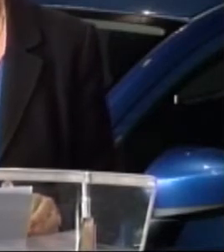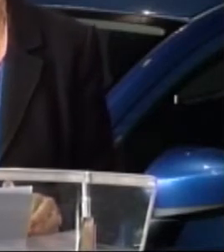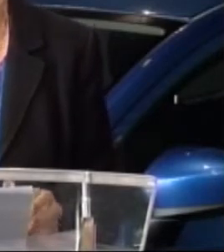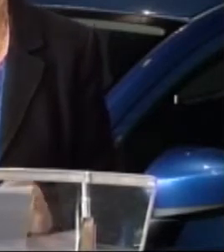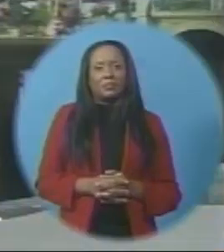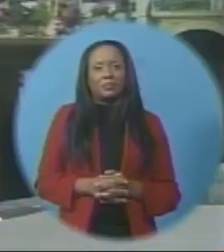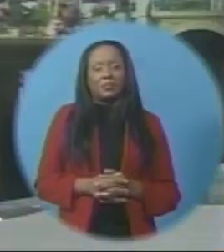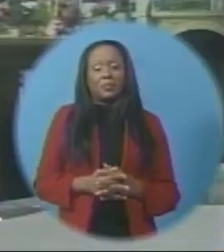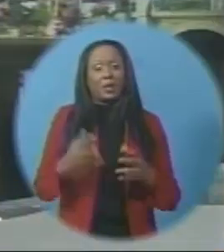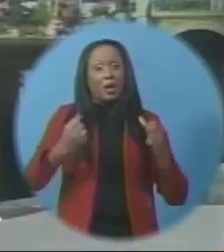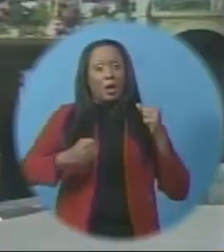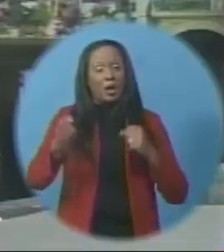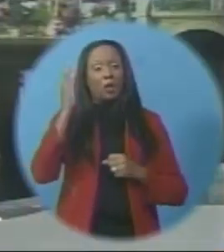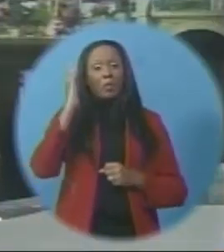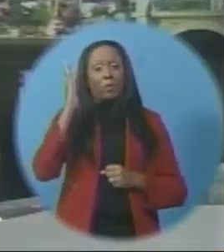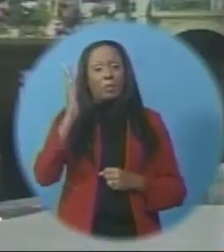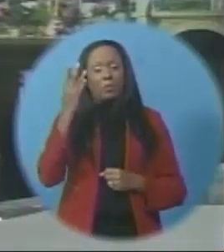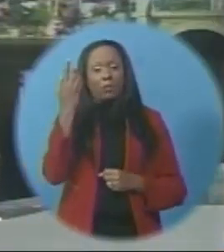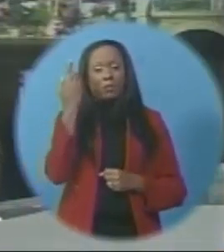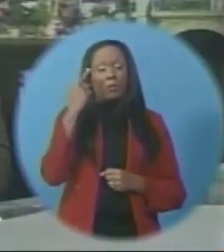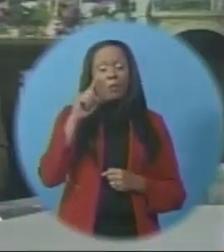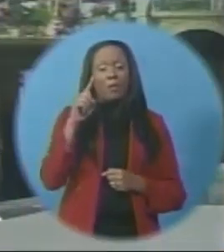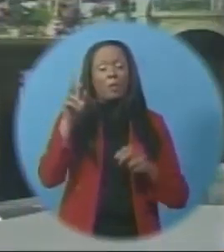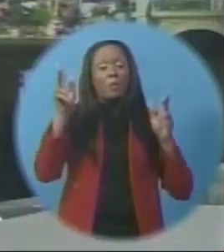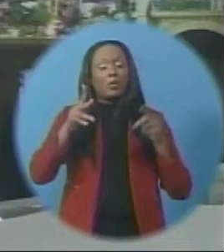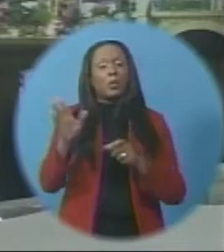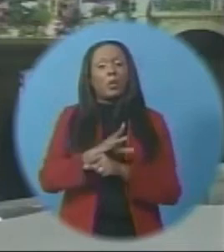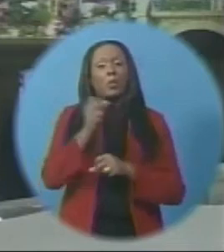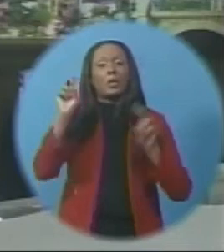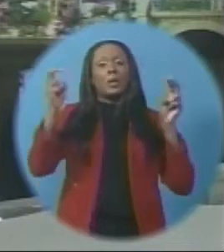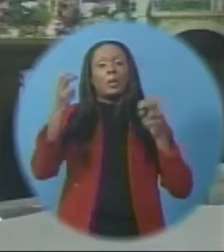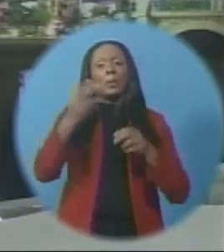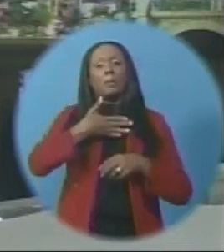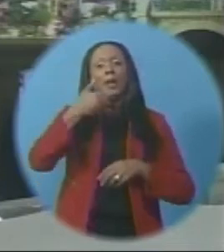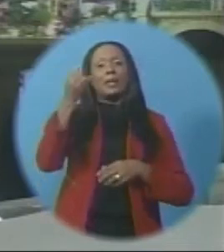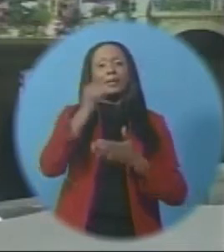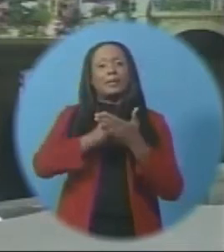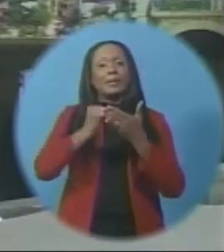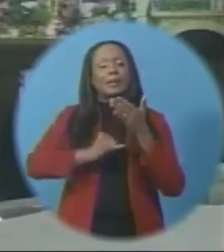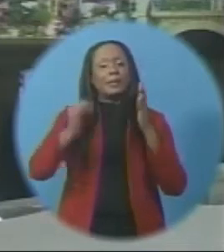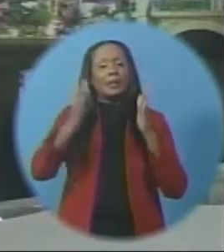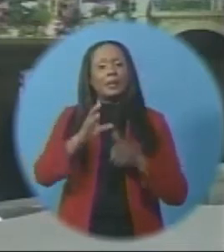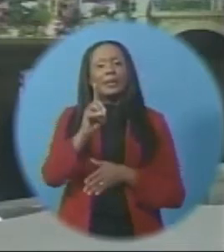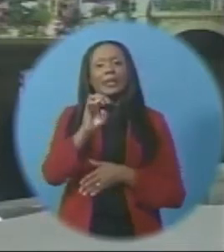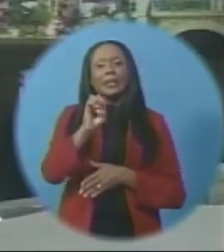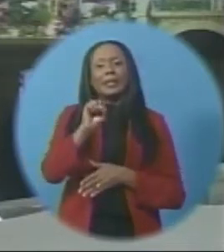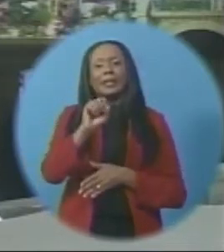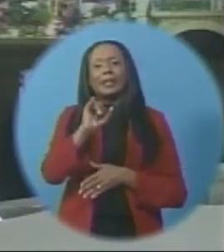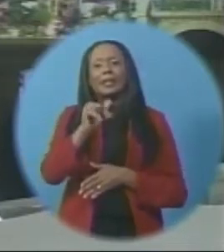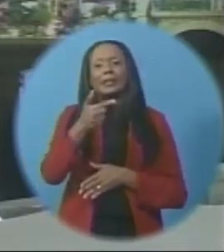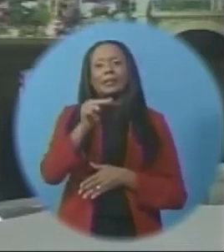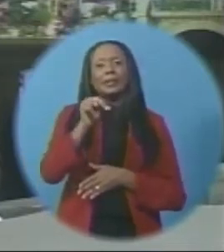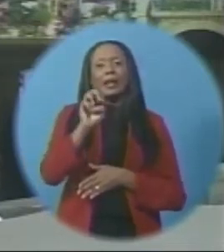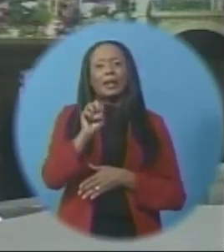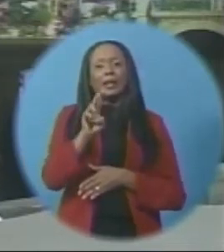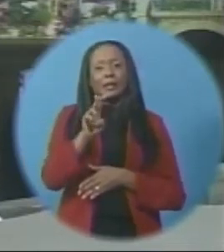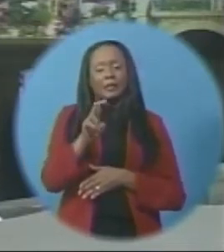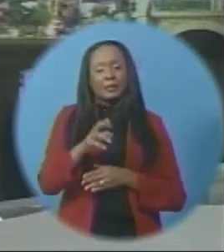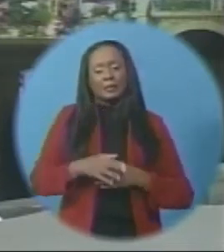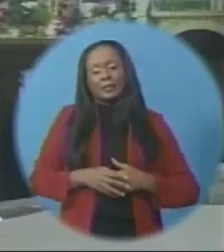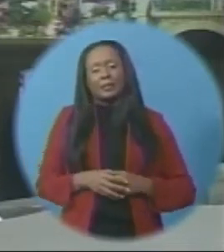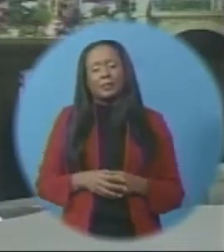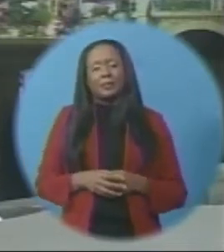musicians. Culture Minister Stephen Lashley says the designers of the festival deserve a prize of this